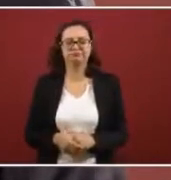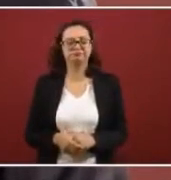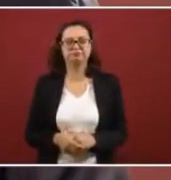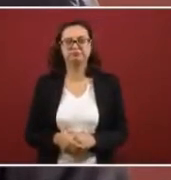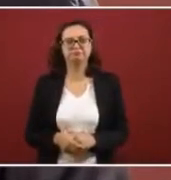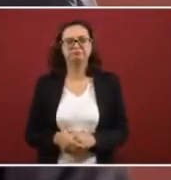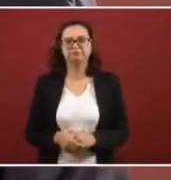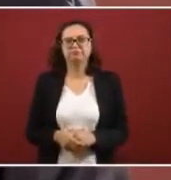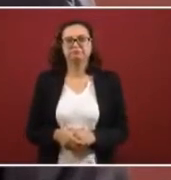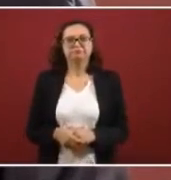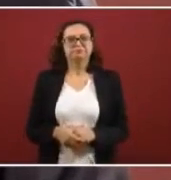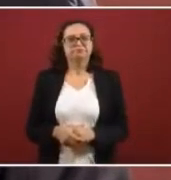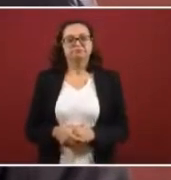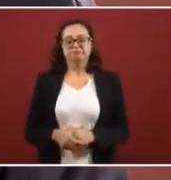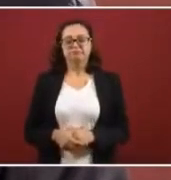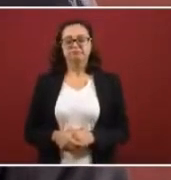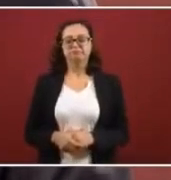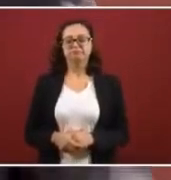It's a municipal